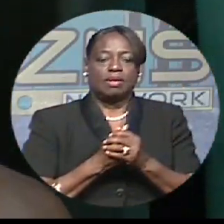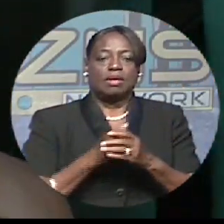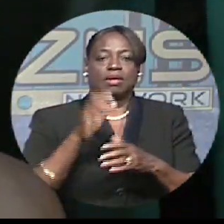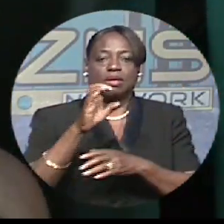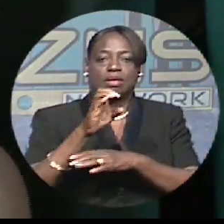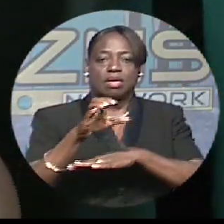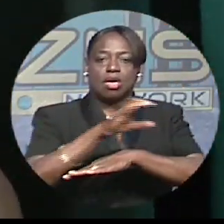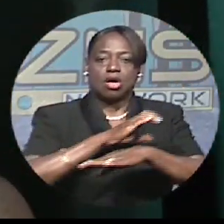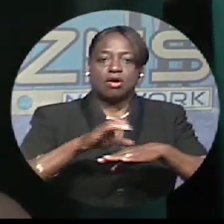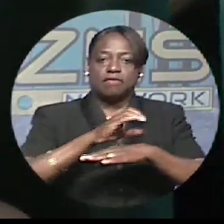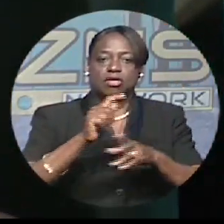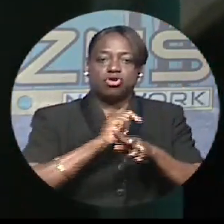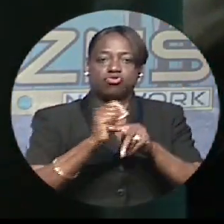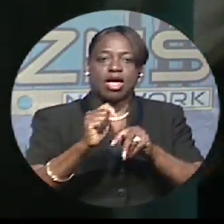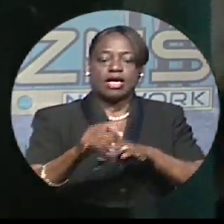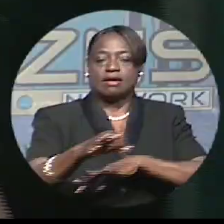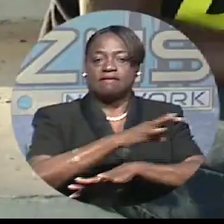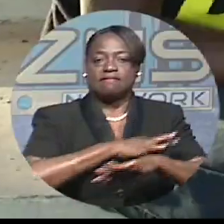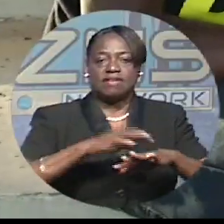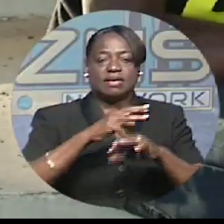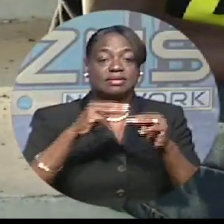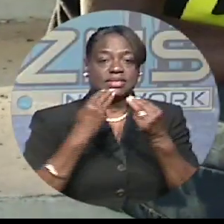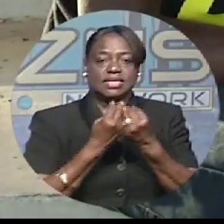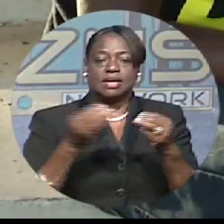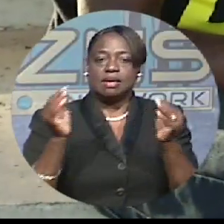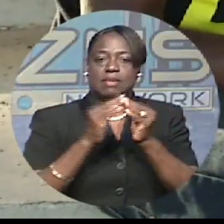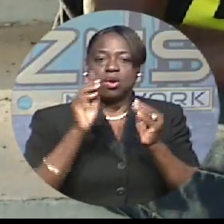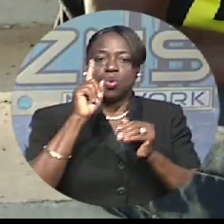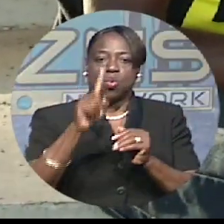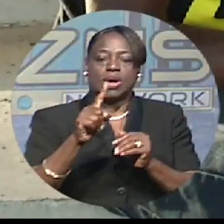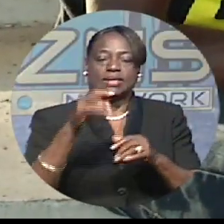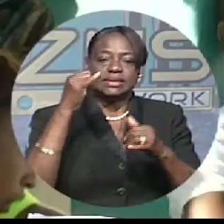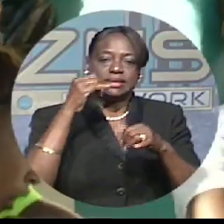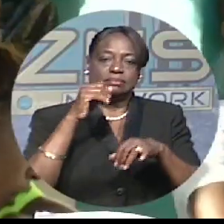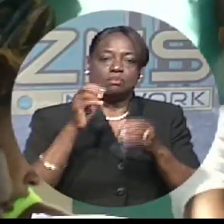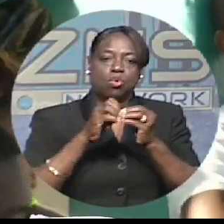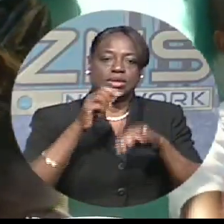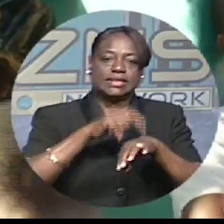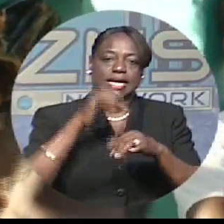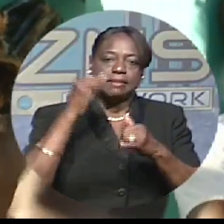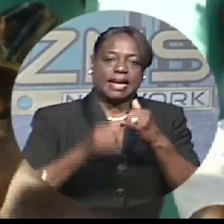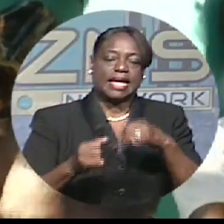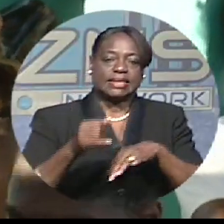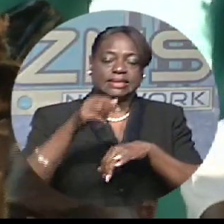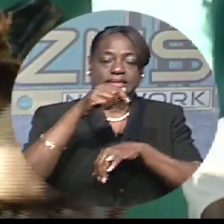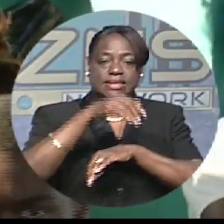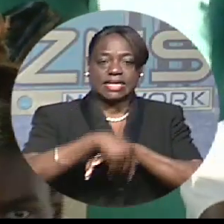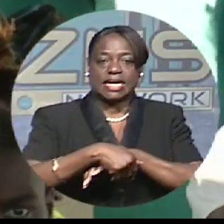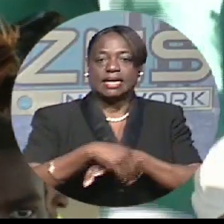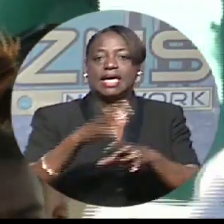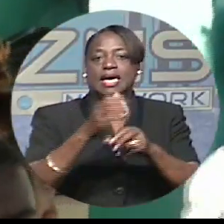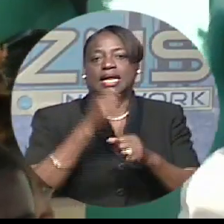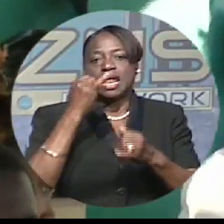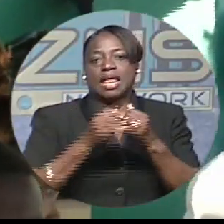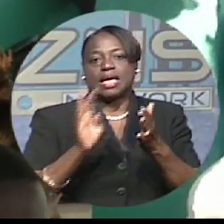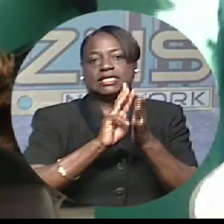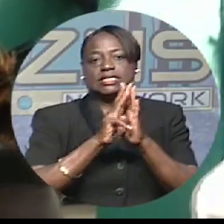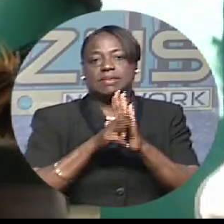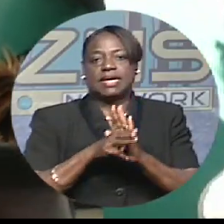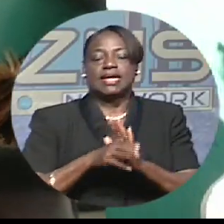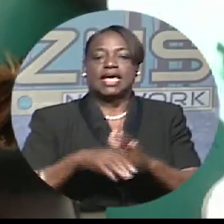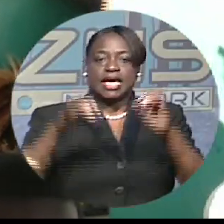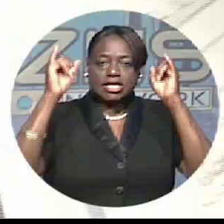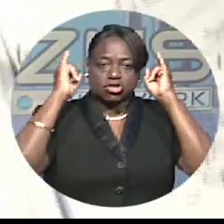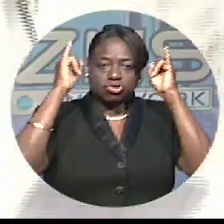and field team met one final time last night at the original Thomas A. Robinson Stadium, getting some last-minute instructions ahead of